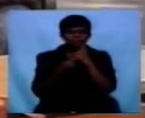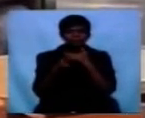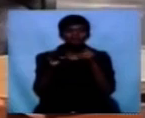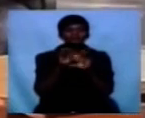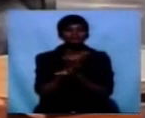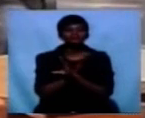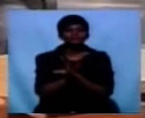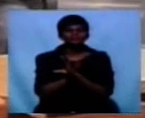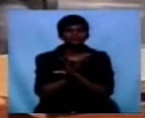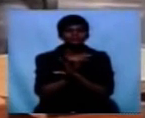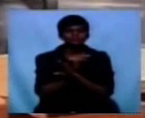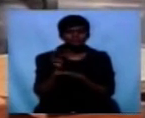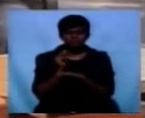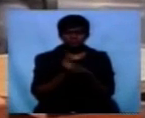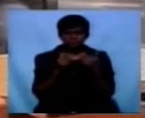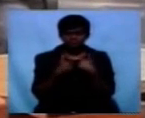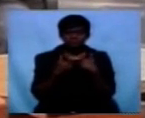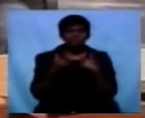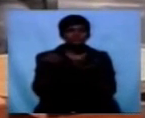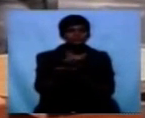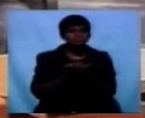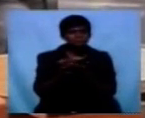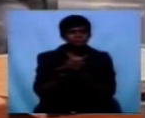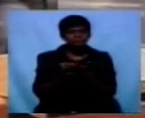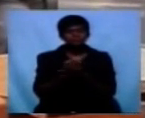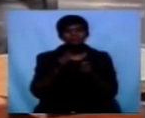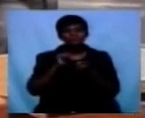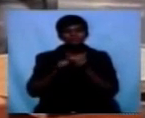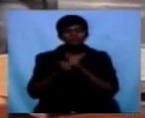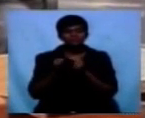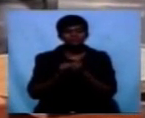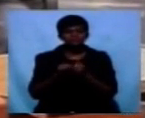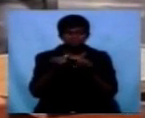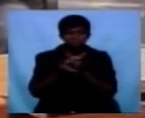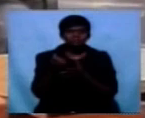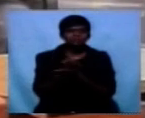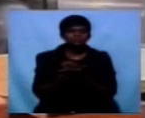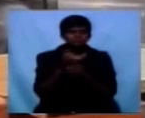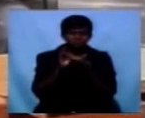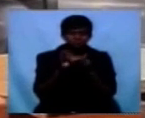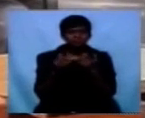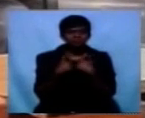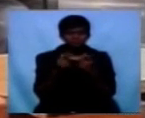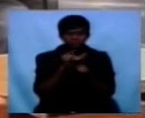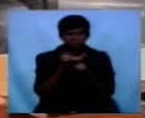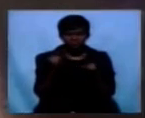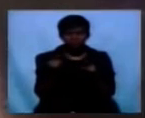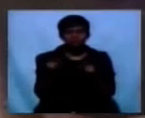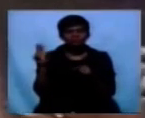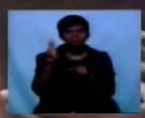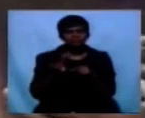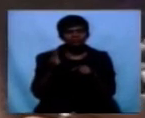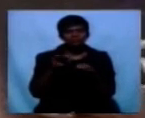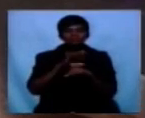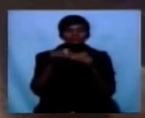that we had a bit of an economic crunch in the economy. If again we just come and release all